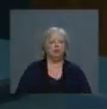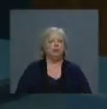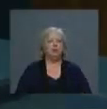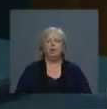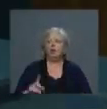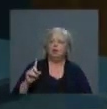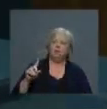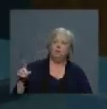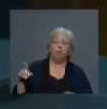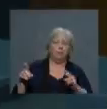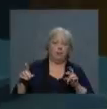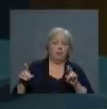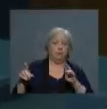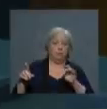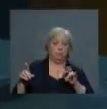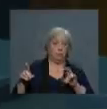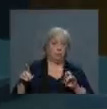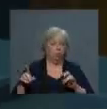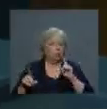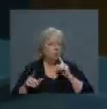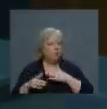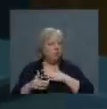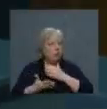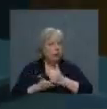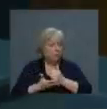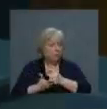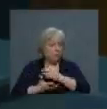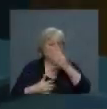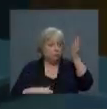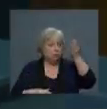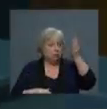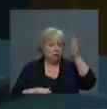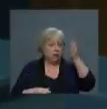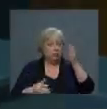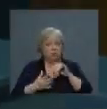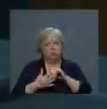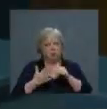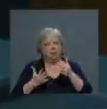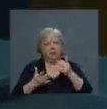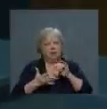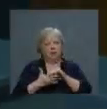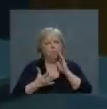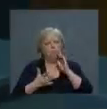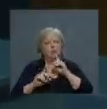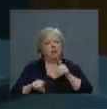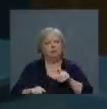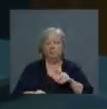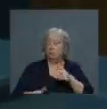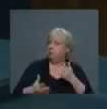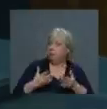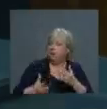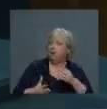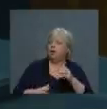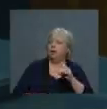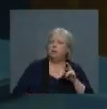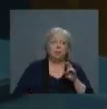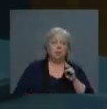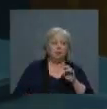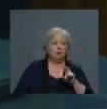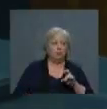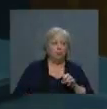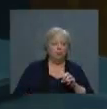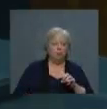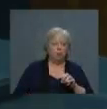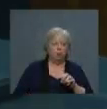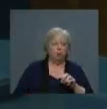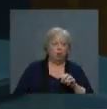maybe would it be helpful if he just gave a presentation and that might help answer some of your questions? That might. Mr. Moore, you have this for the